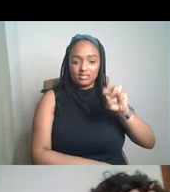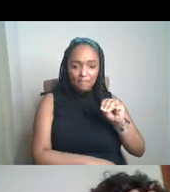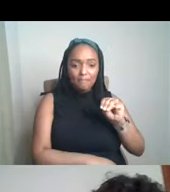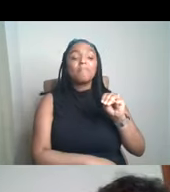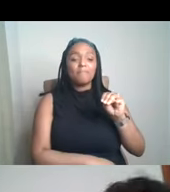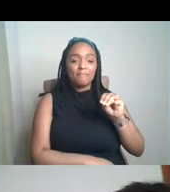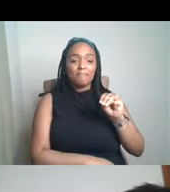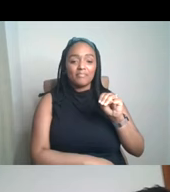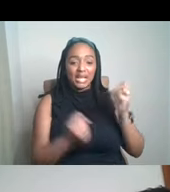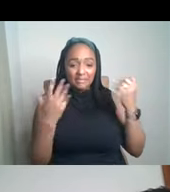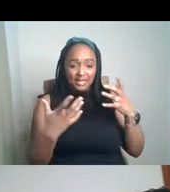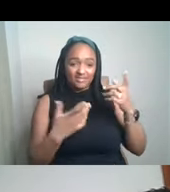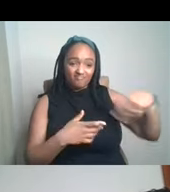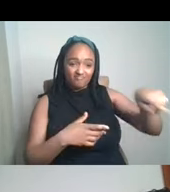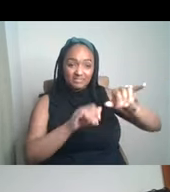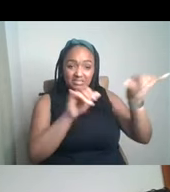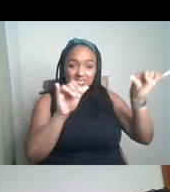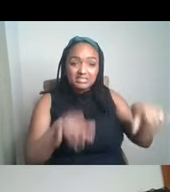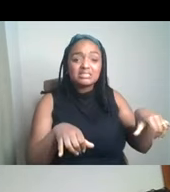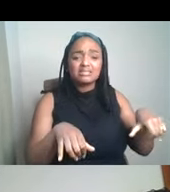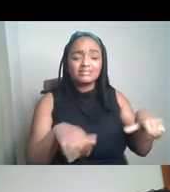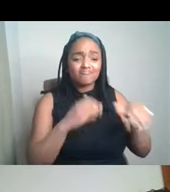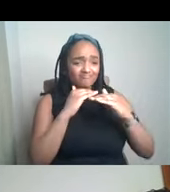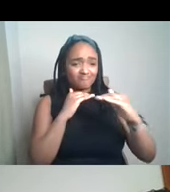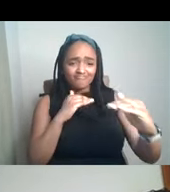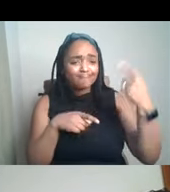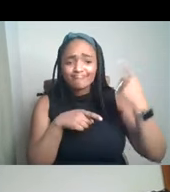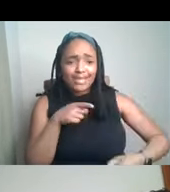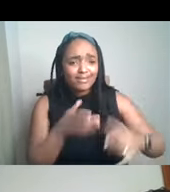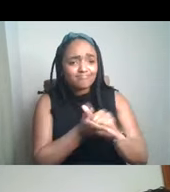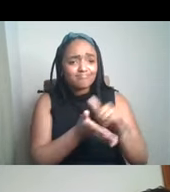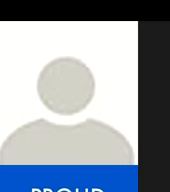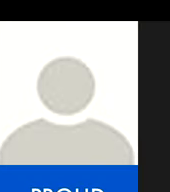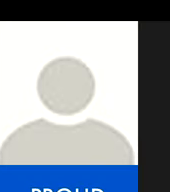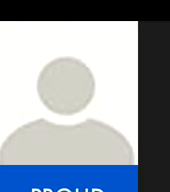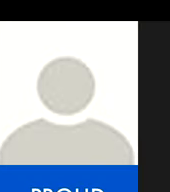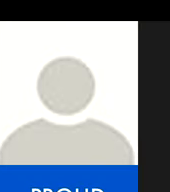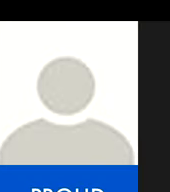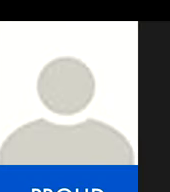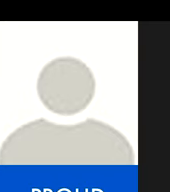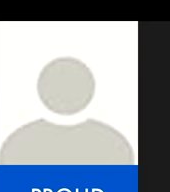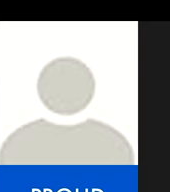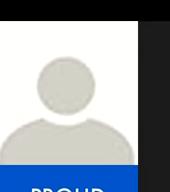one, unsustainable ways of living in the world. And two, at their